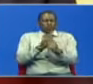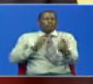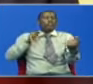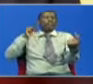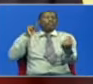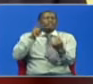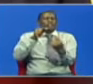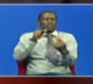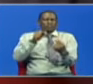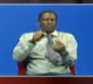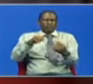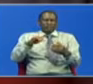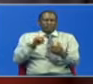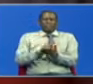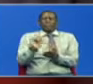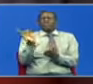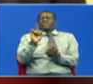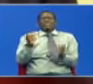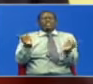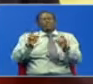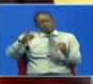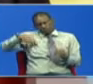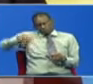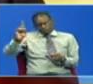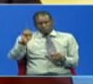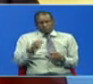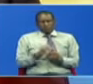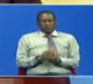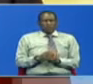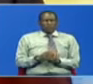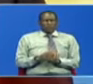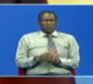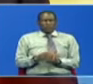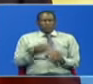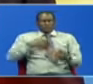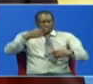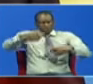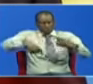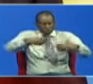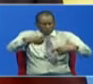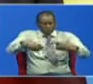the ministry has not approved them for. There is a process.